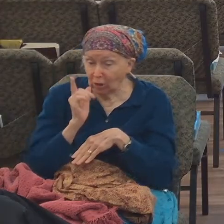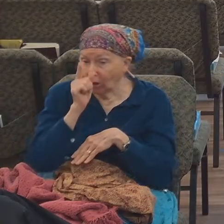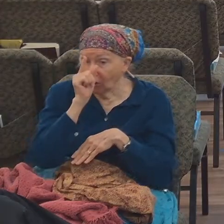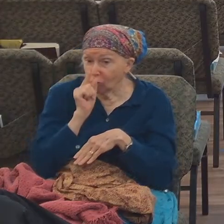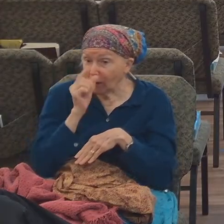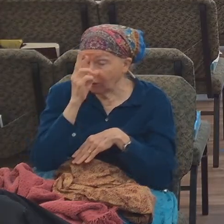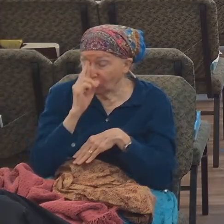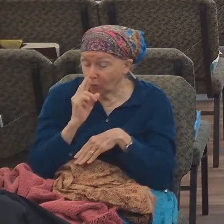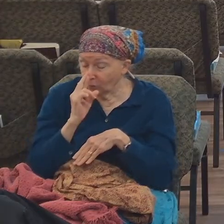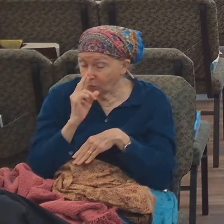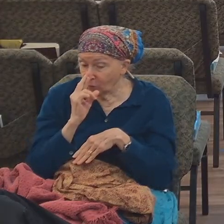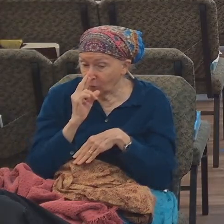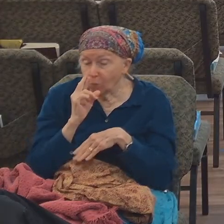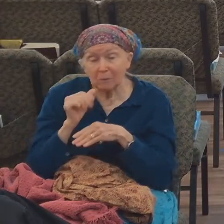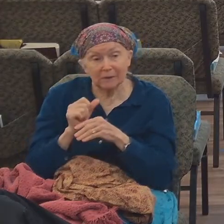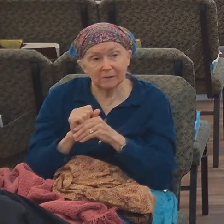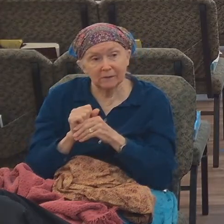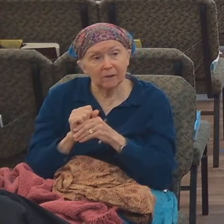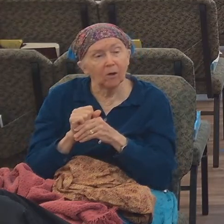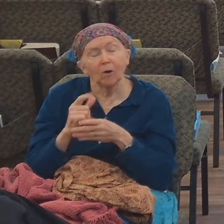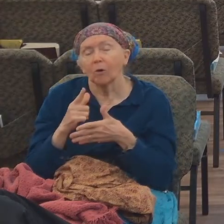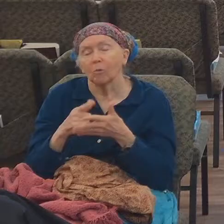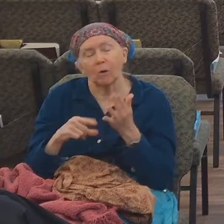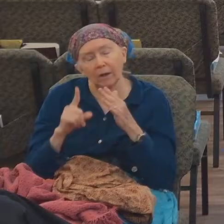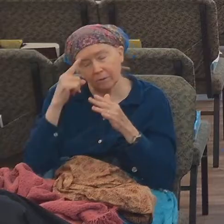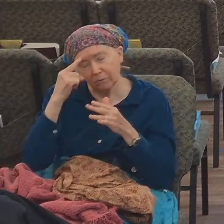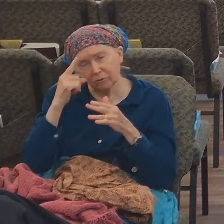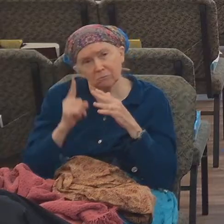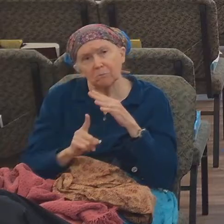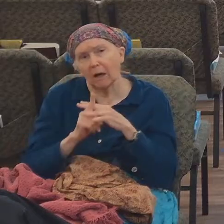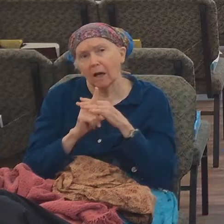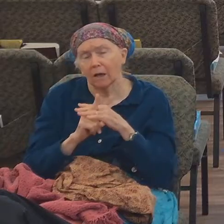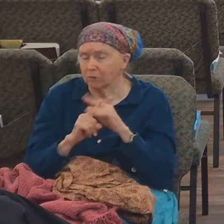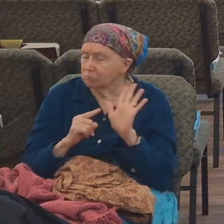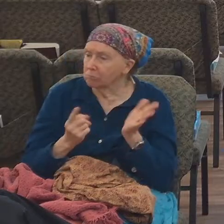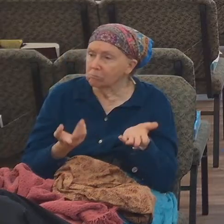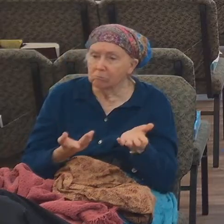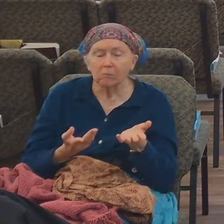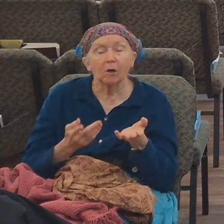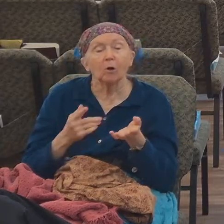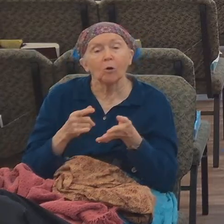society context. What comes to your mind? What would come to their mind?